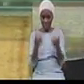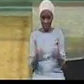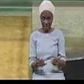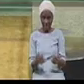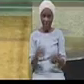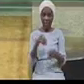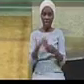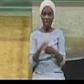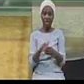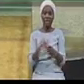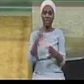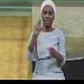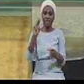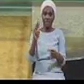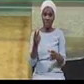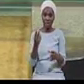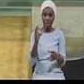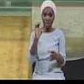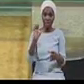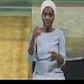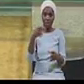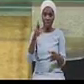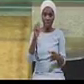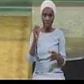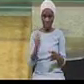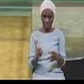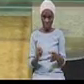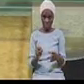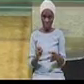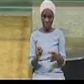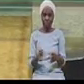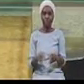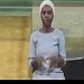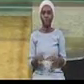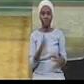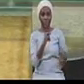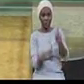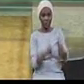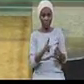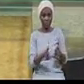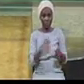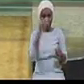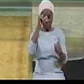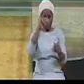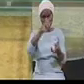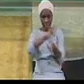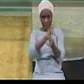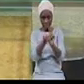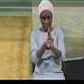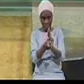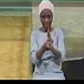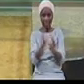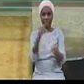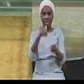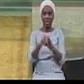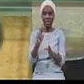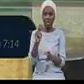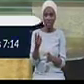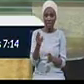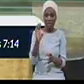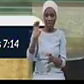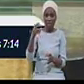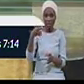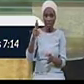Chronicles, the people's repentance. Second Chronicles chapter 7, I'm reading from